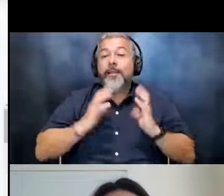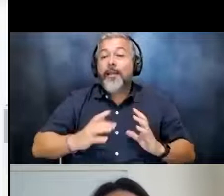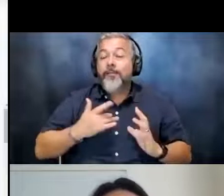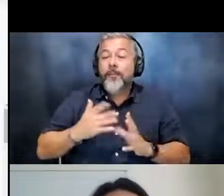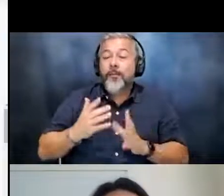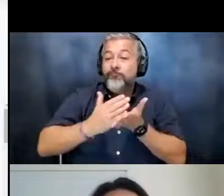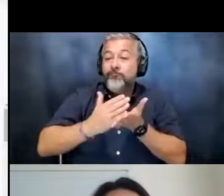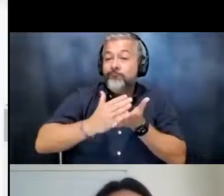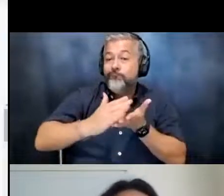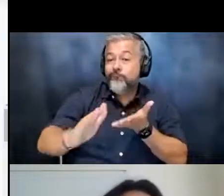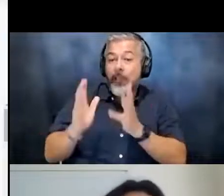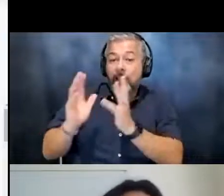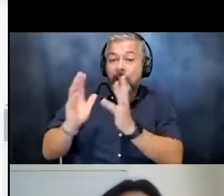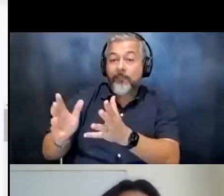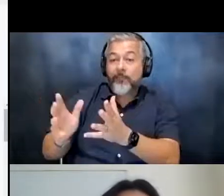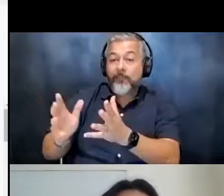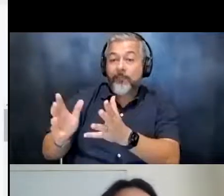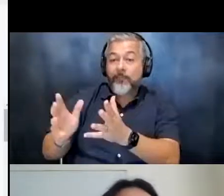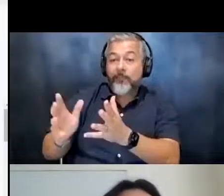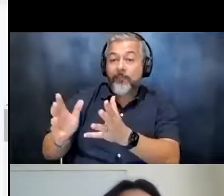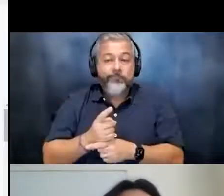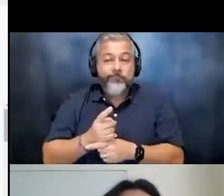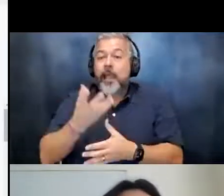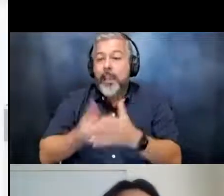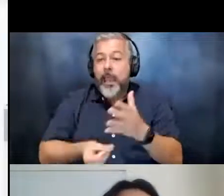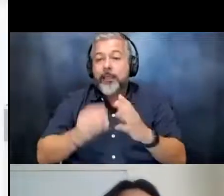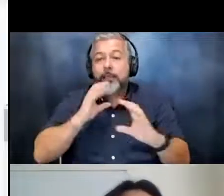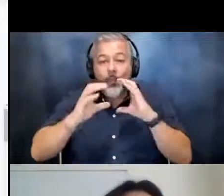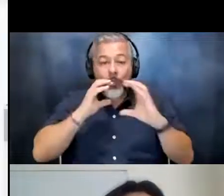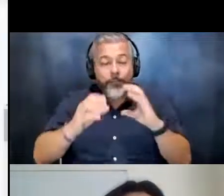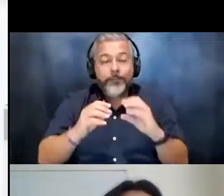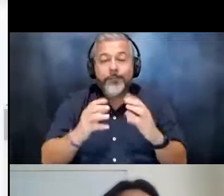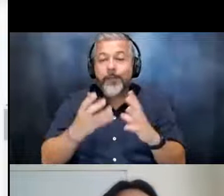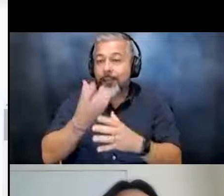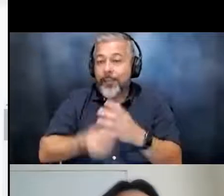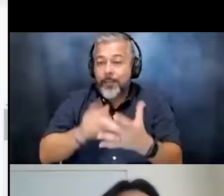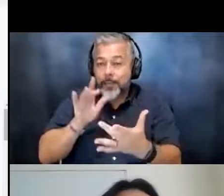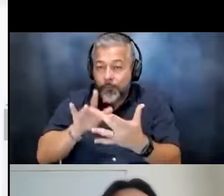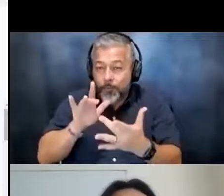Yeah, we have quite a bit of the lack of communication or connection and accessibility,